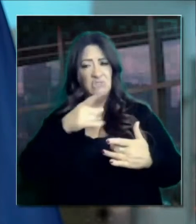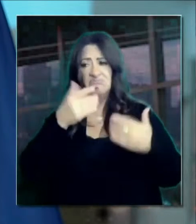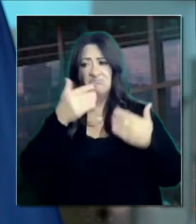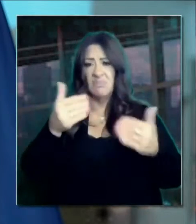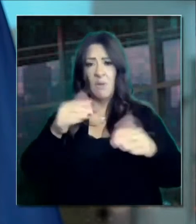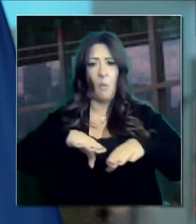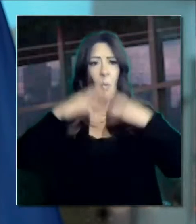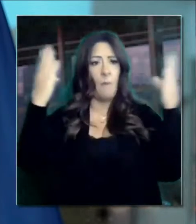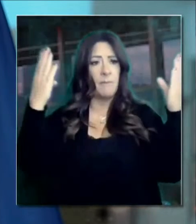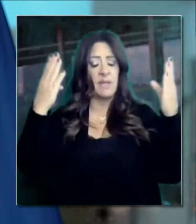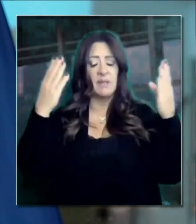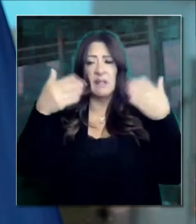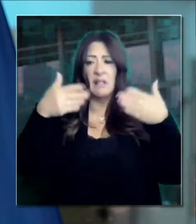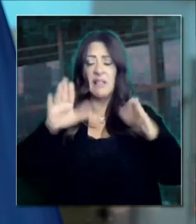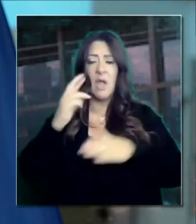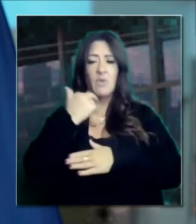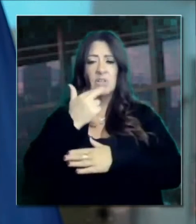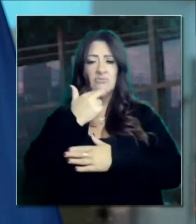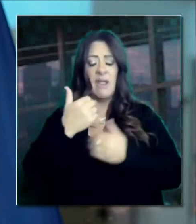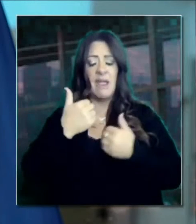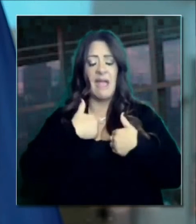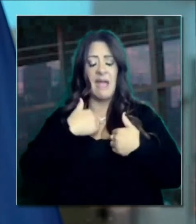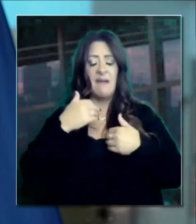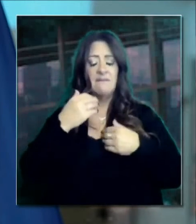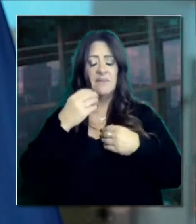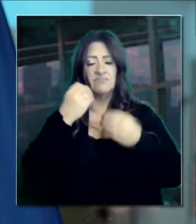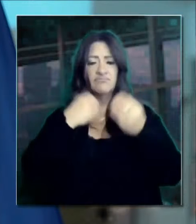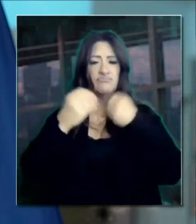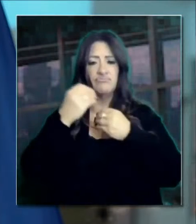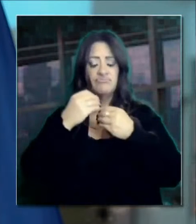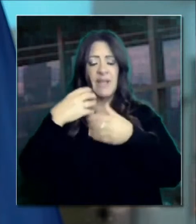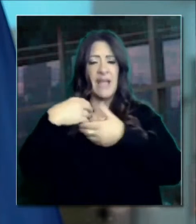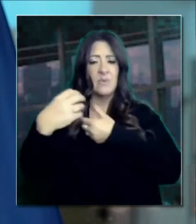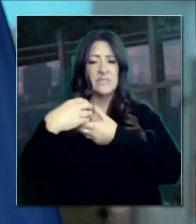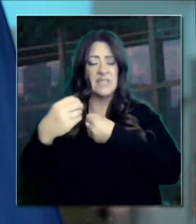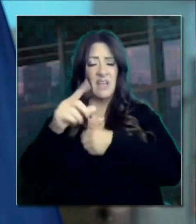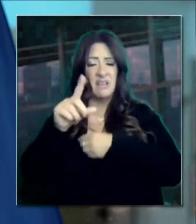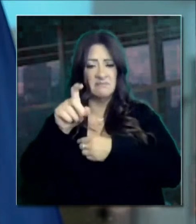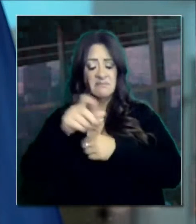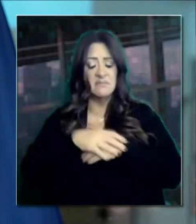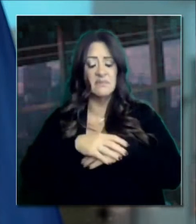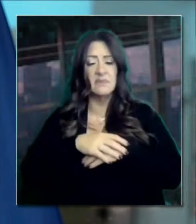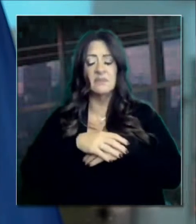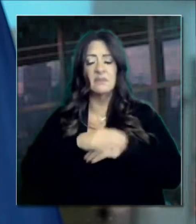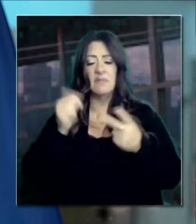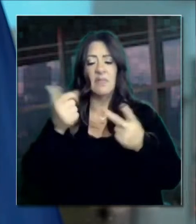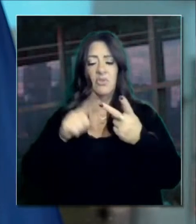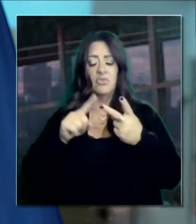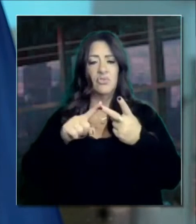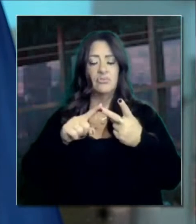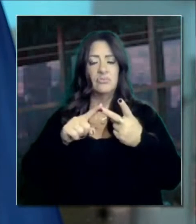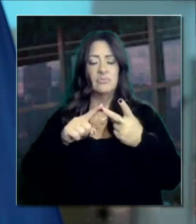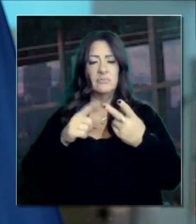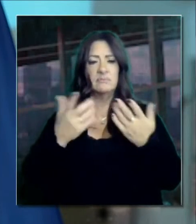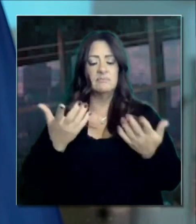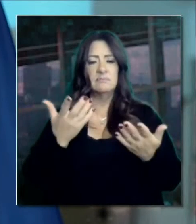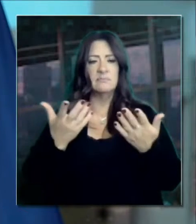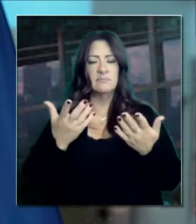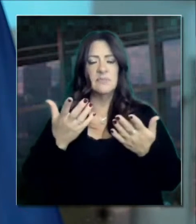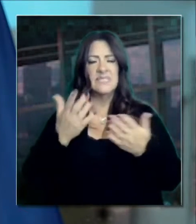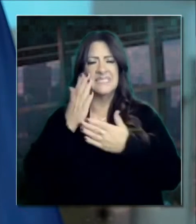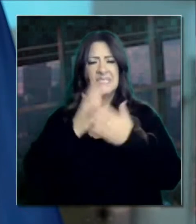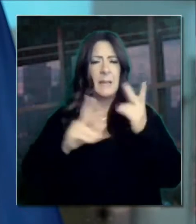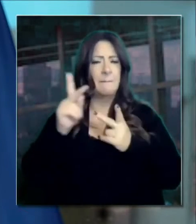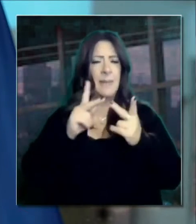having outdoor dining? So that's one part of it. Now, the devil's advocate side is the other part of it about dining outside. Some people